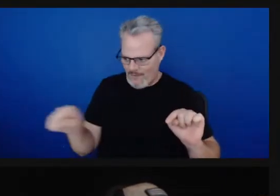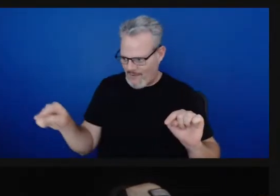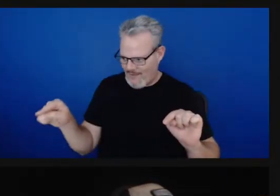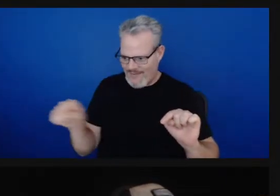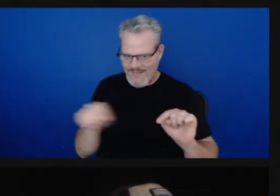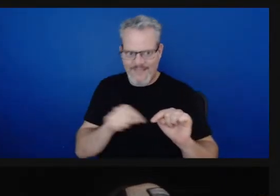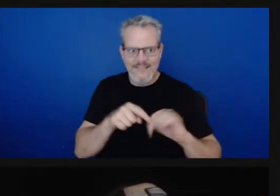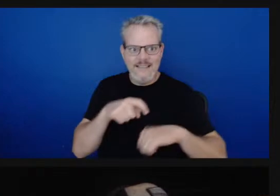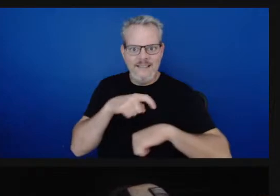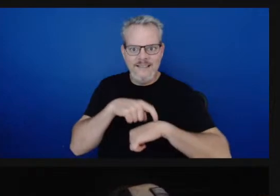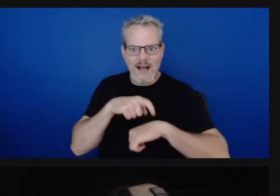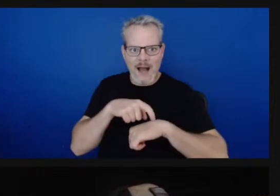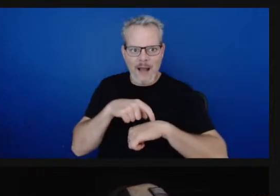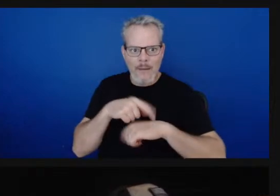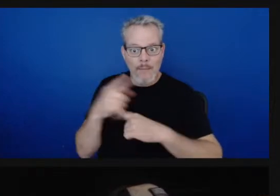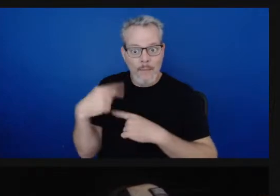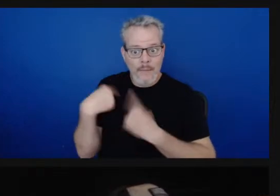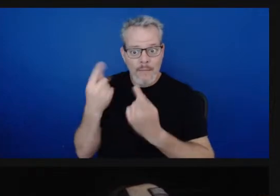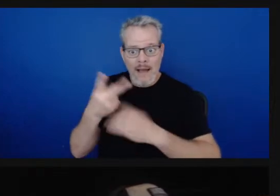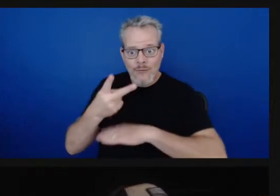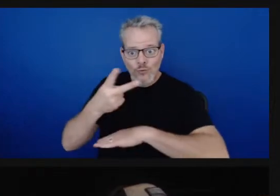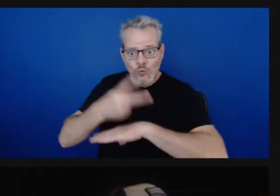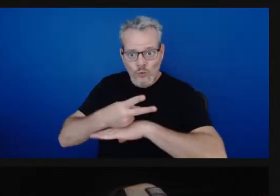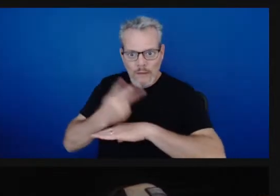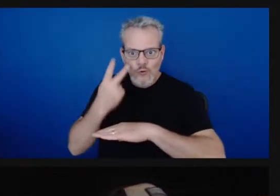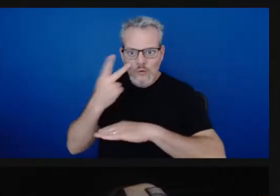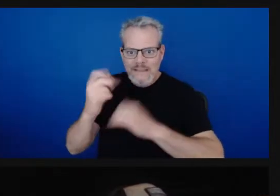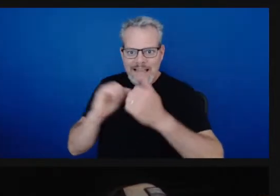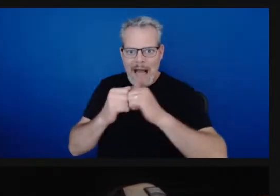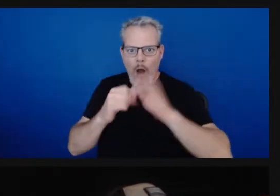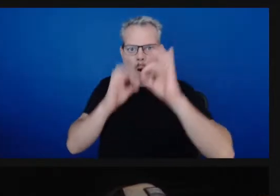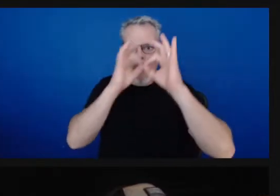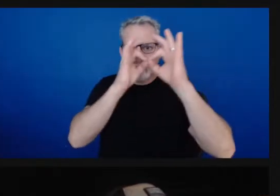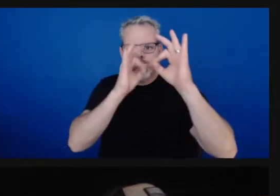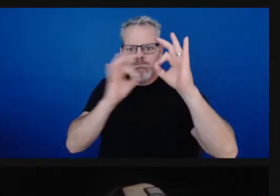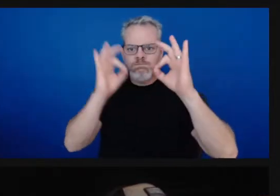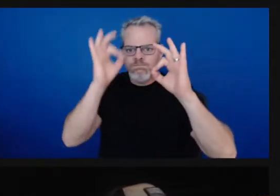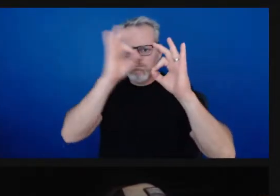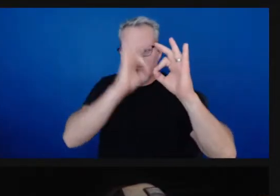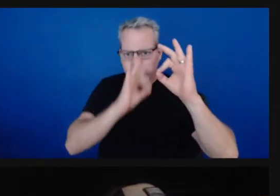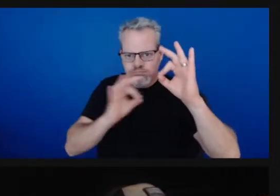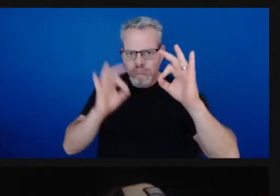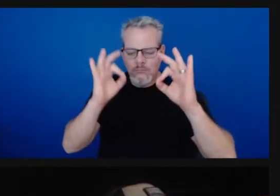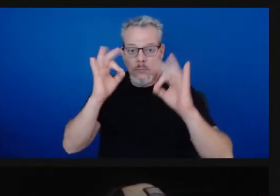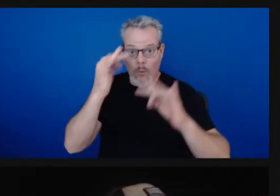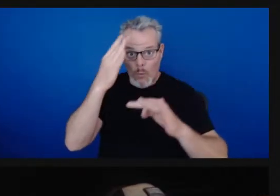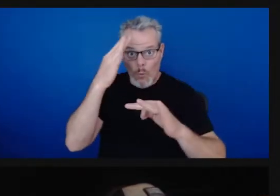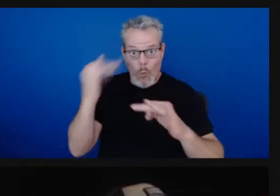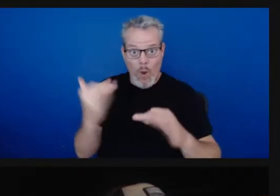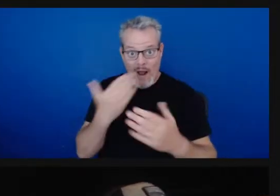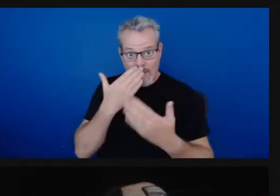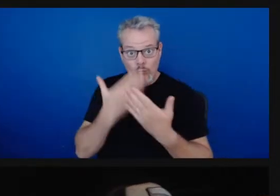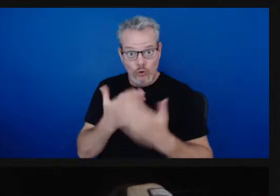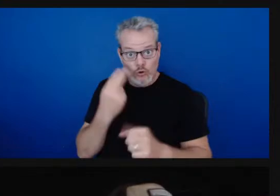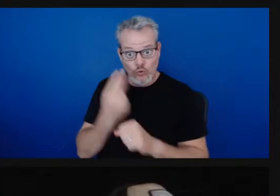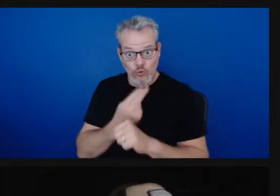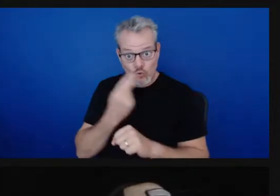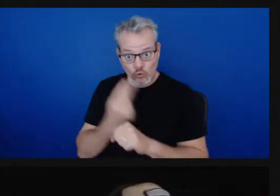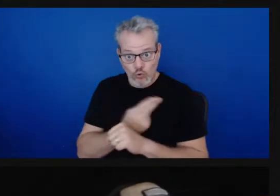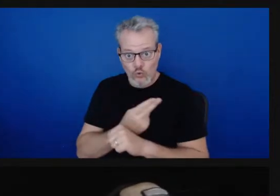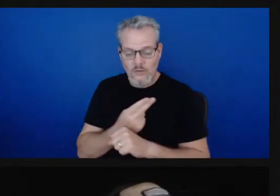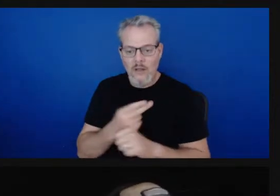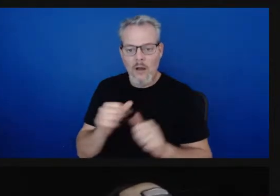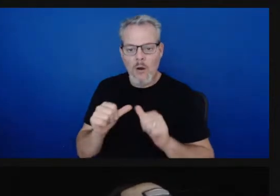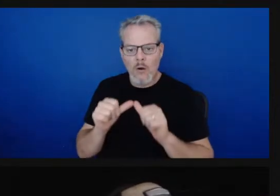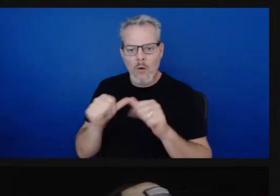days, here is how these earthquakes plot. The reason this is useful is if magma is moving towards the surface, you